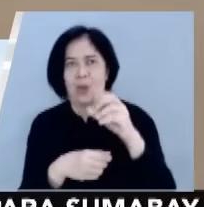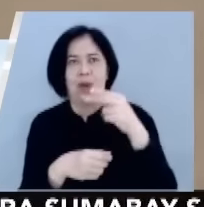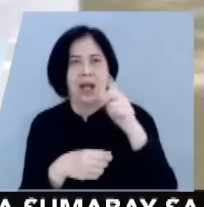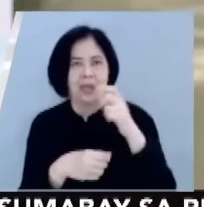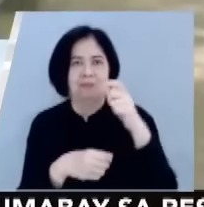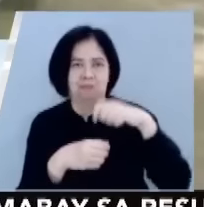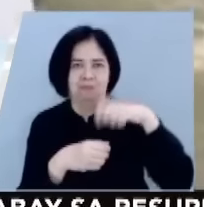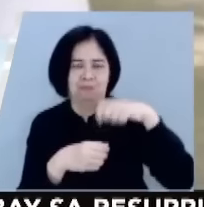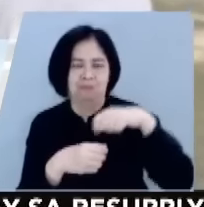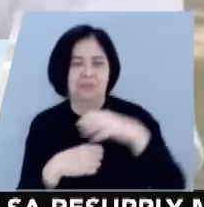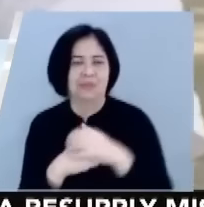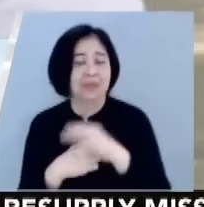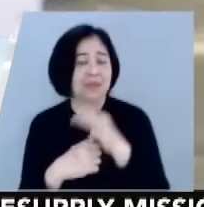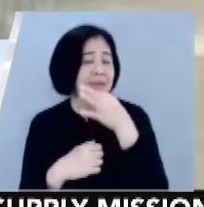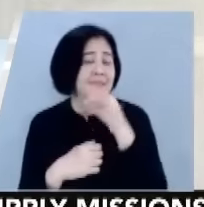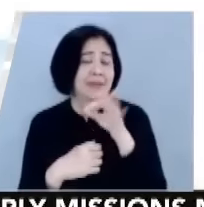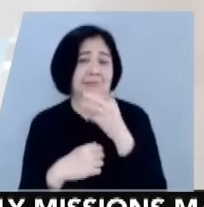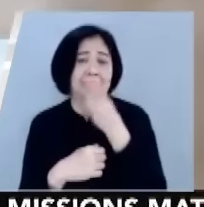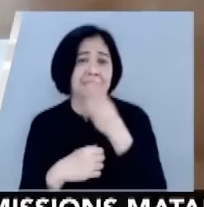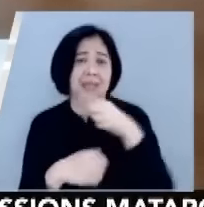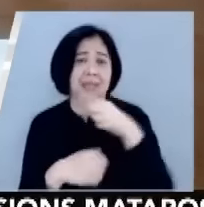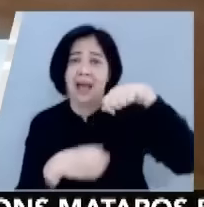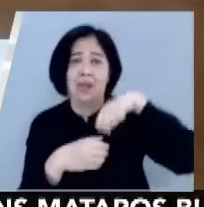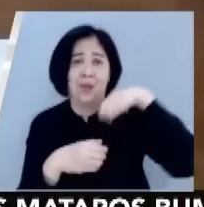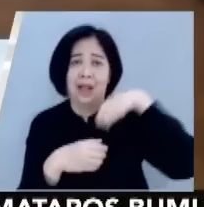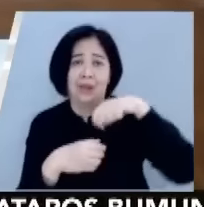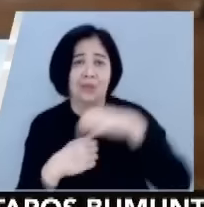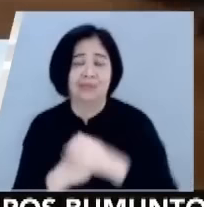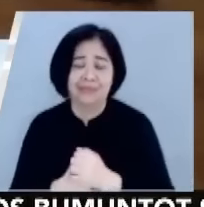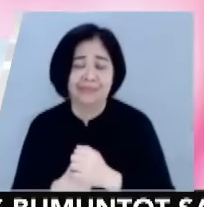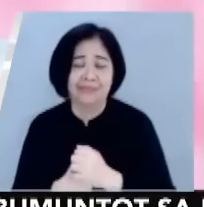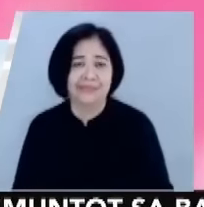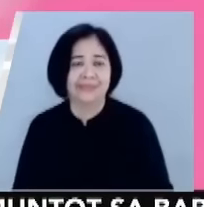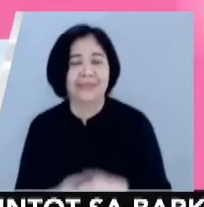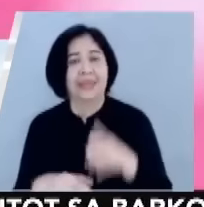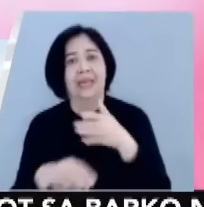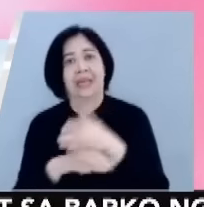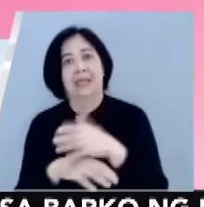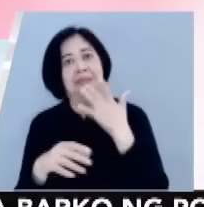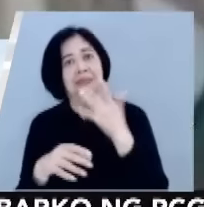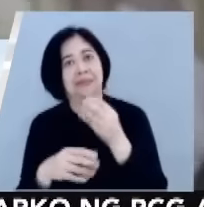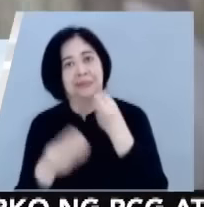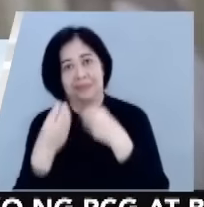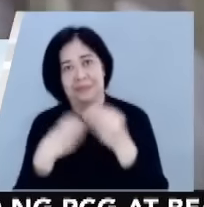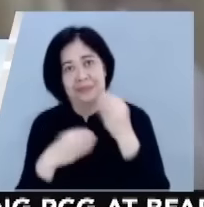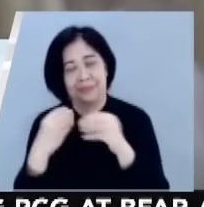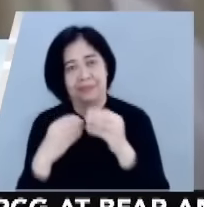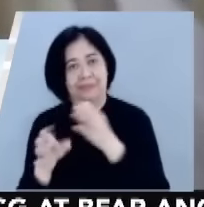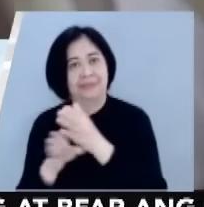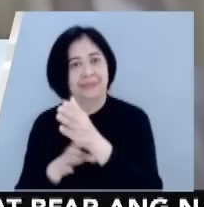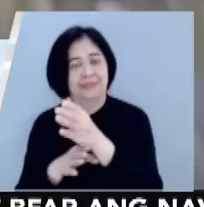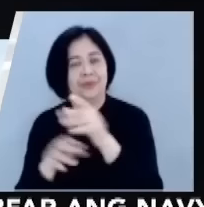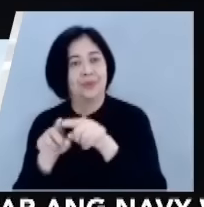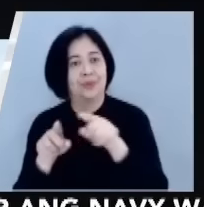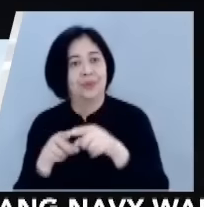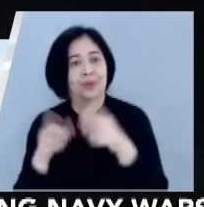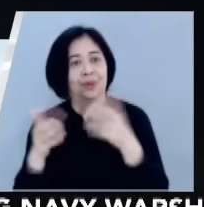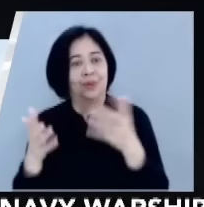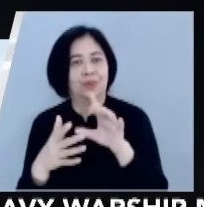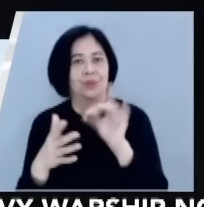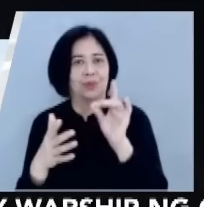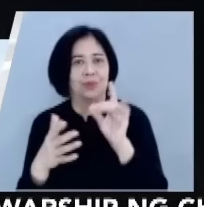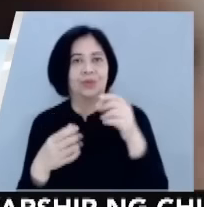My favorite dessert is halo-halo. Matapos ang masarap na meal, dumiretso rin si Olivia sa kanyang chosen charity